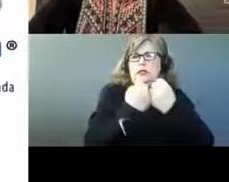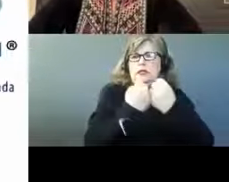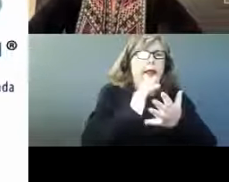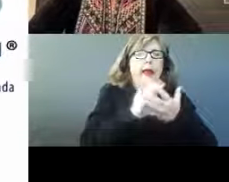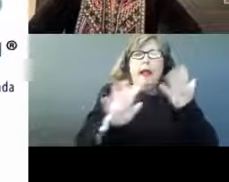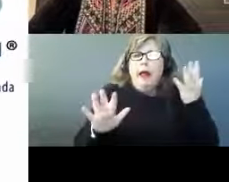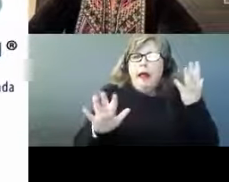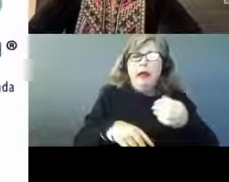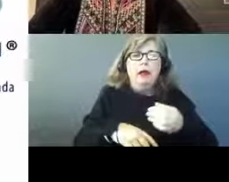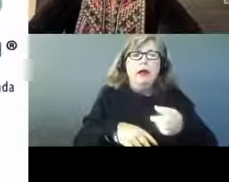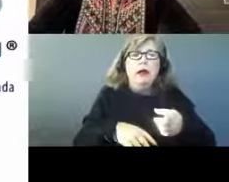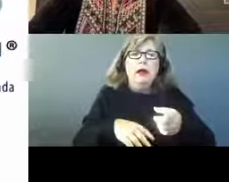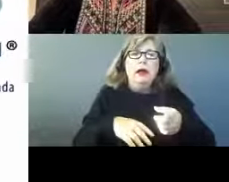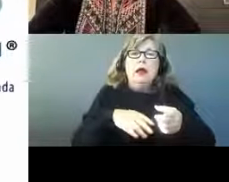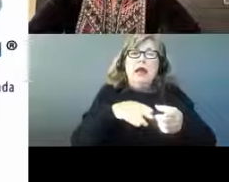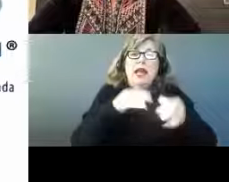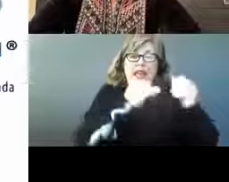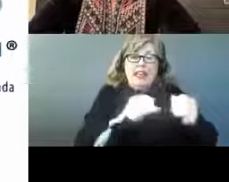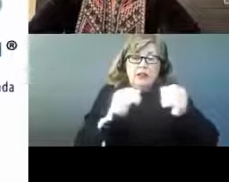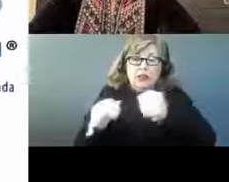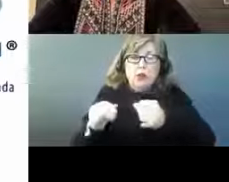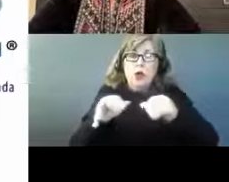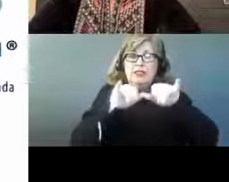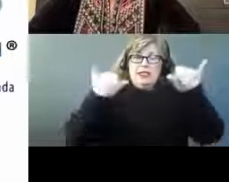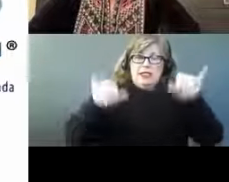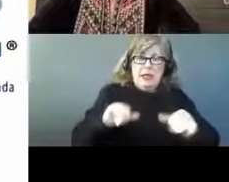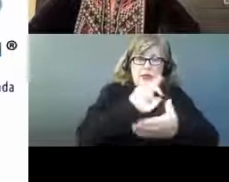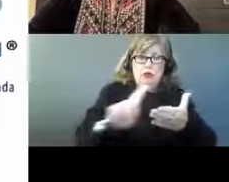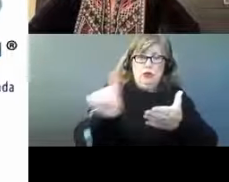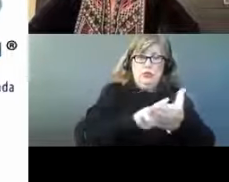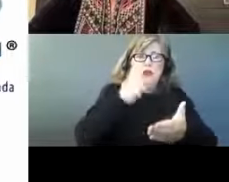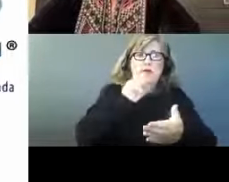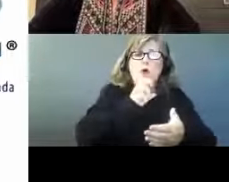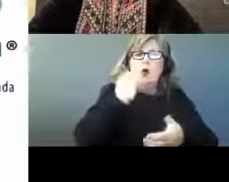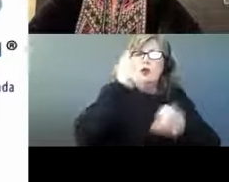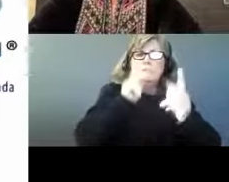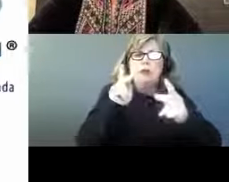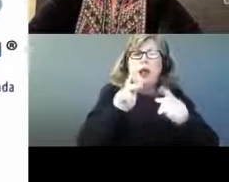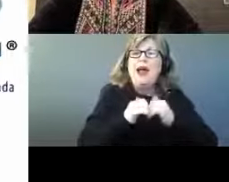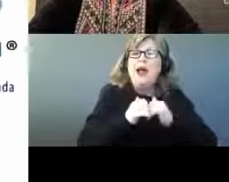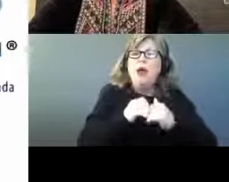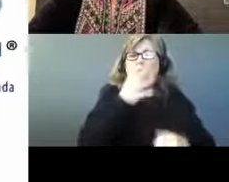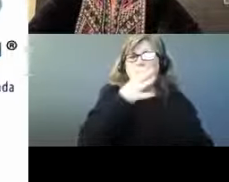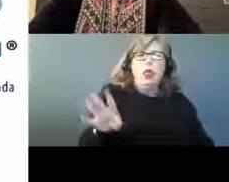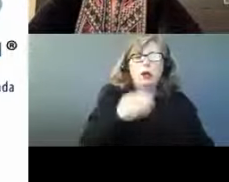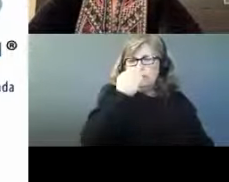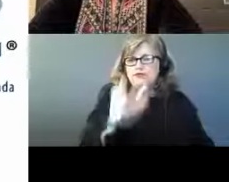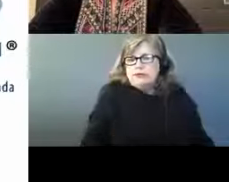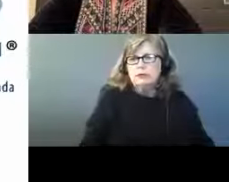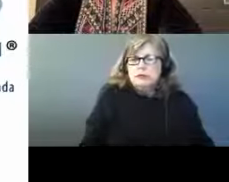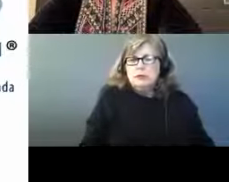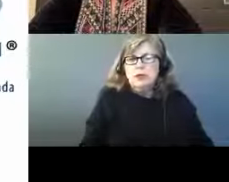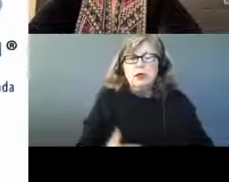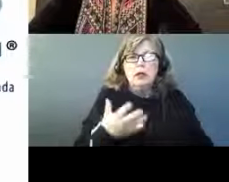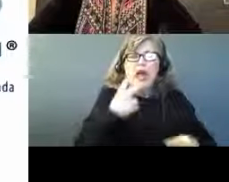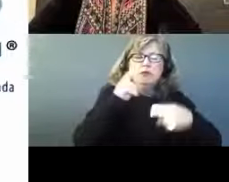and systemic discriminatory behavior towards older adults, such as indifference, patronizing attitudes, and in its